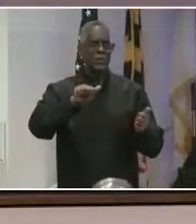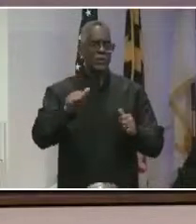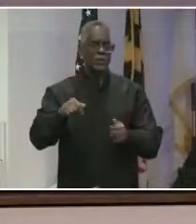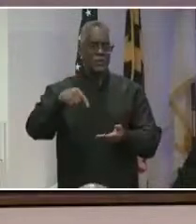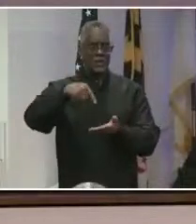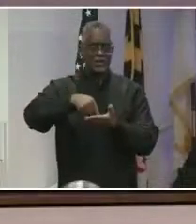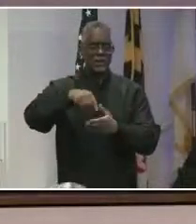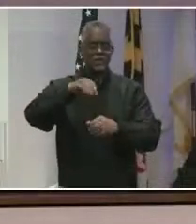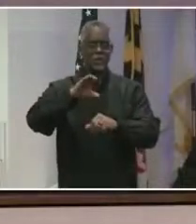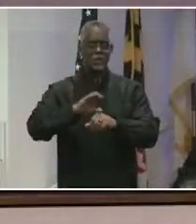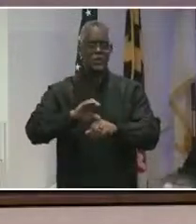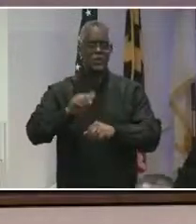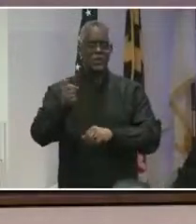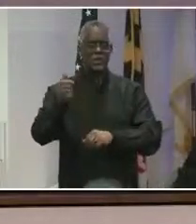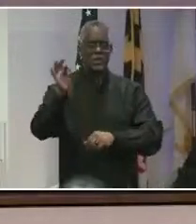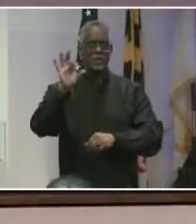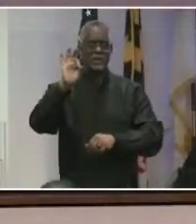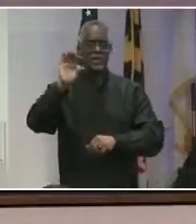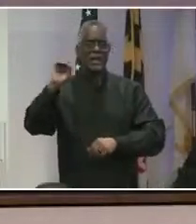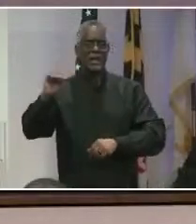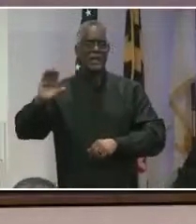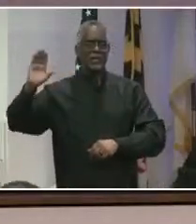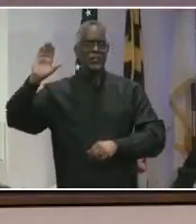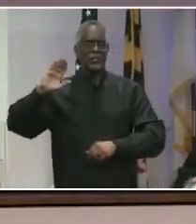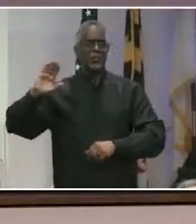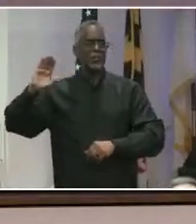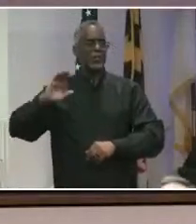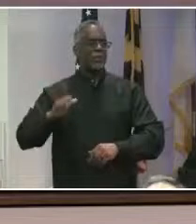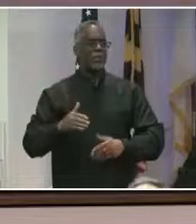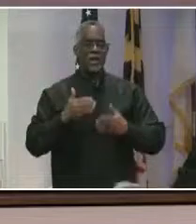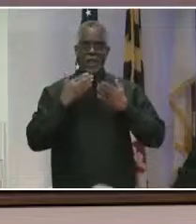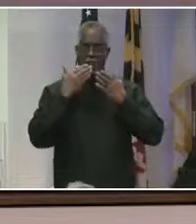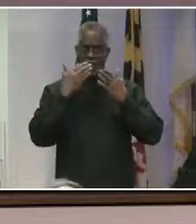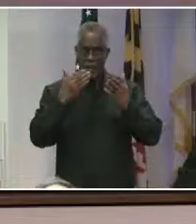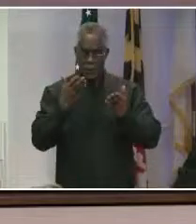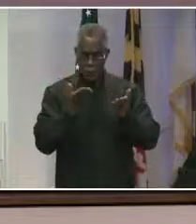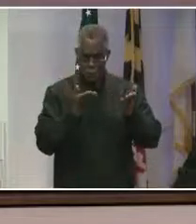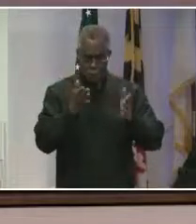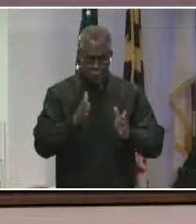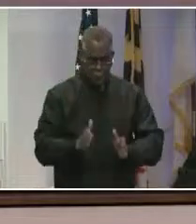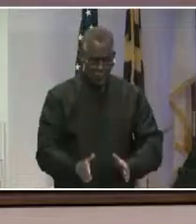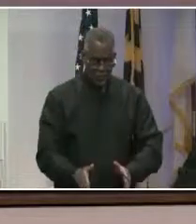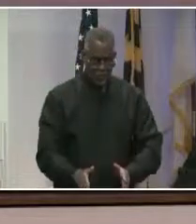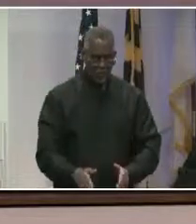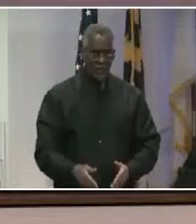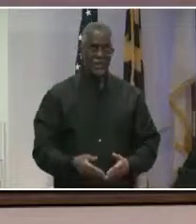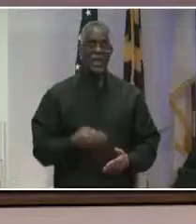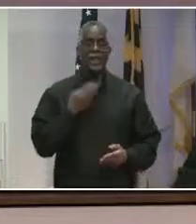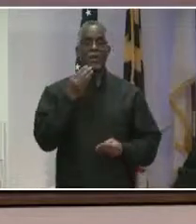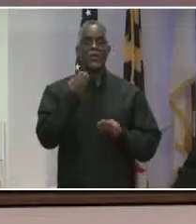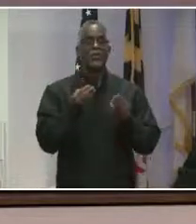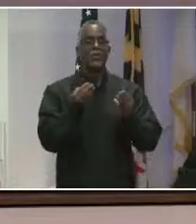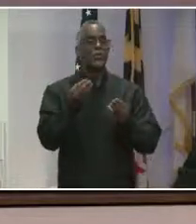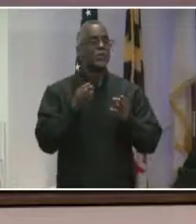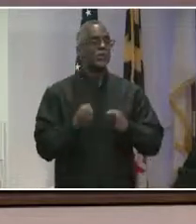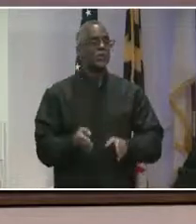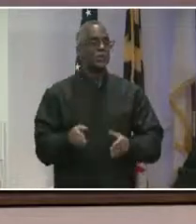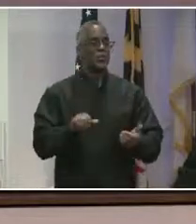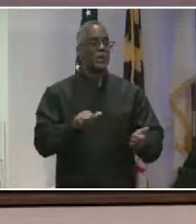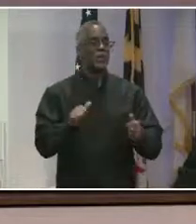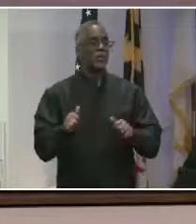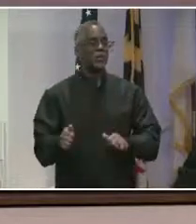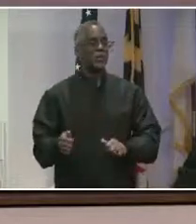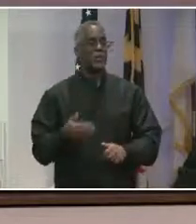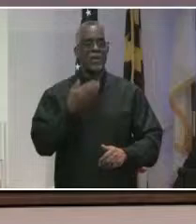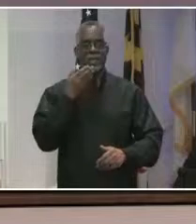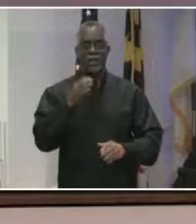God glory and give him honor. Hallelujah. I want to thank you to our stewards. I want to thank you to the ministerial staff for coming and standing